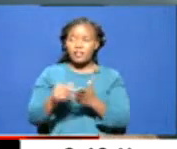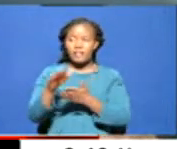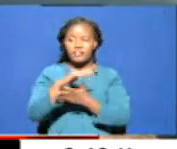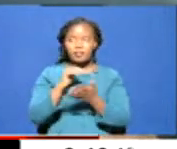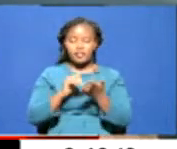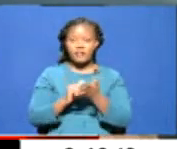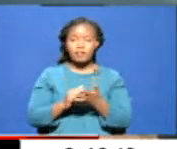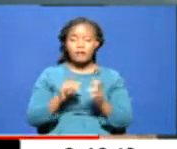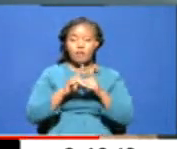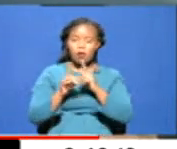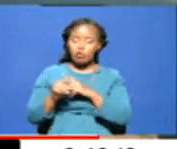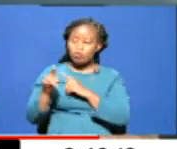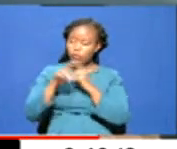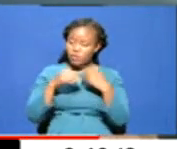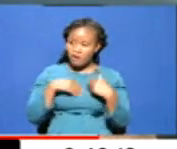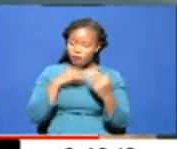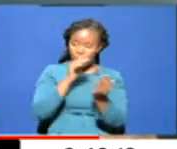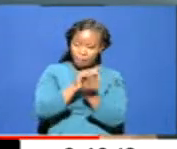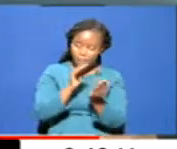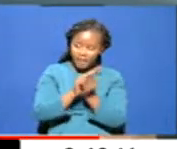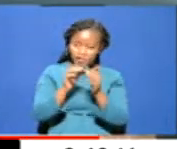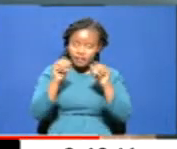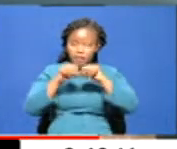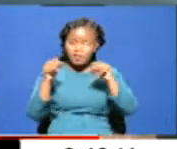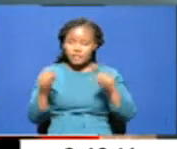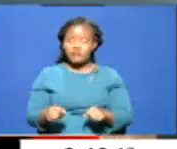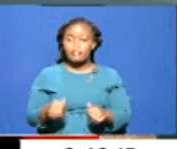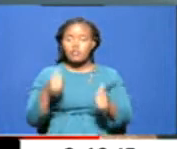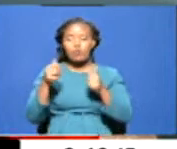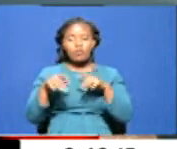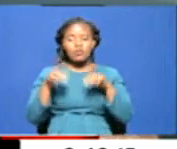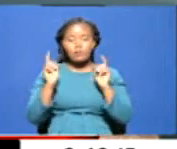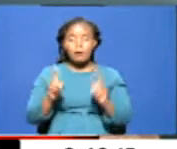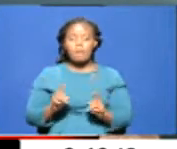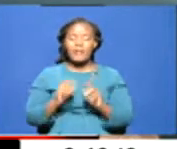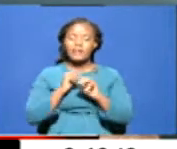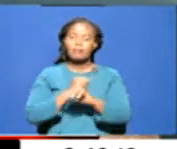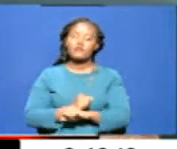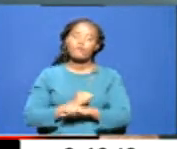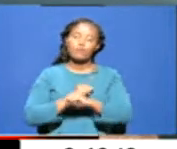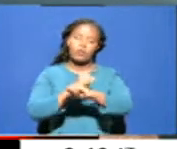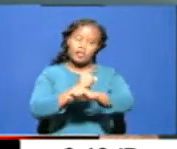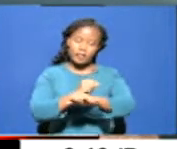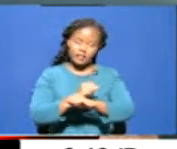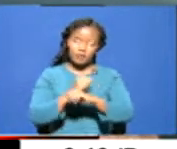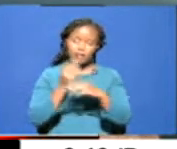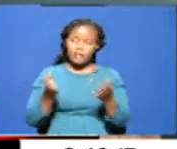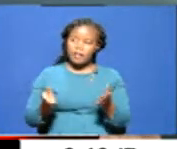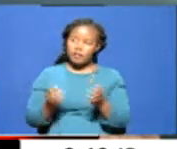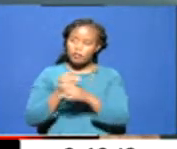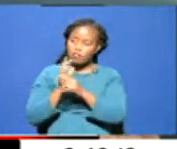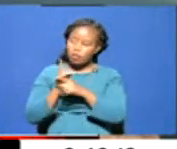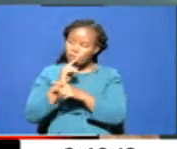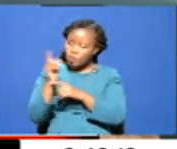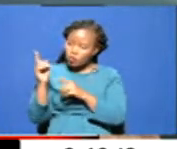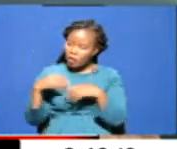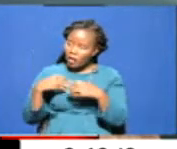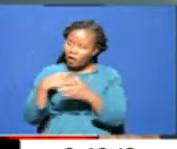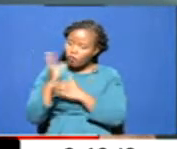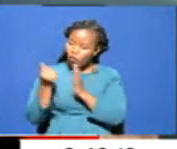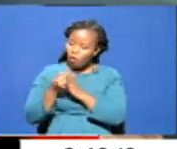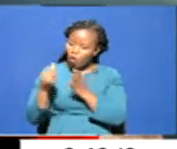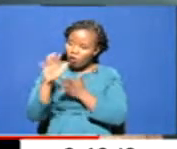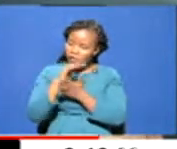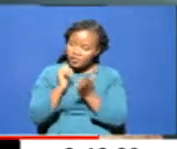we also have a banking system which needs to protect its data. So to compare data centers throughout